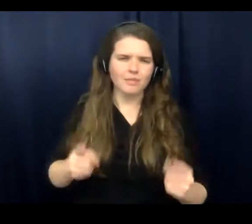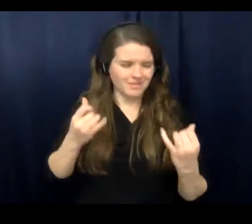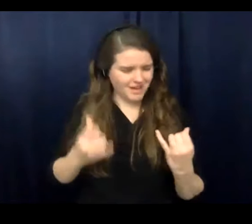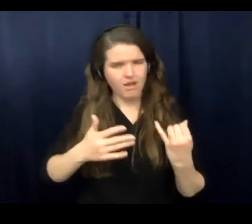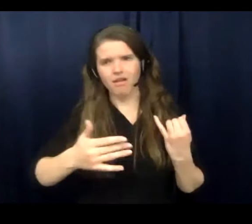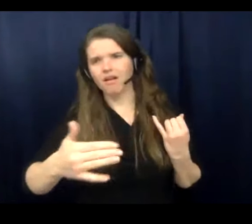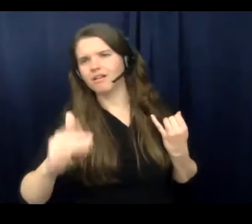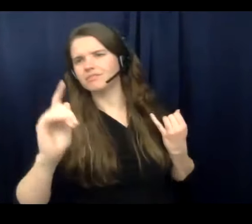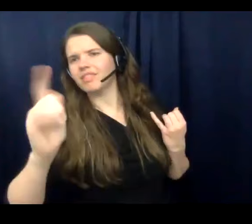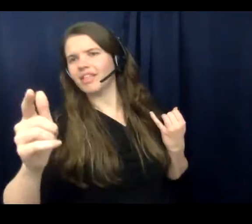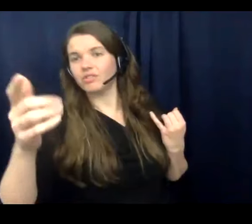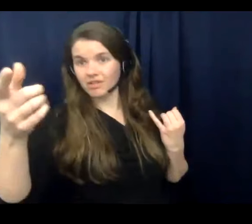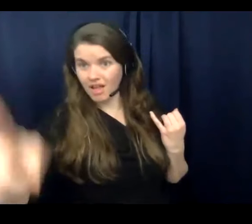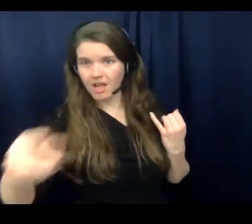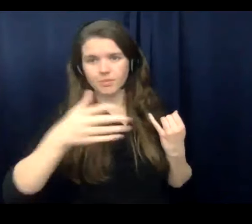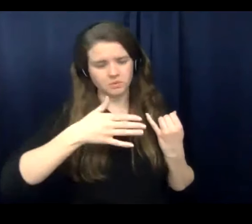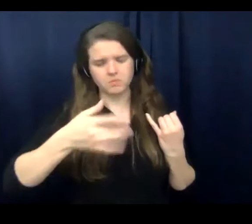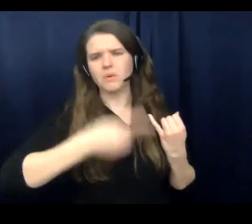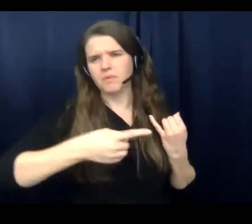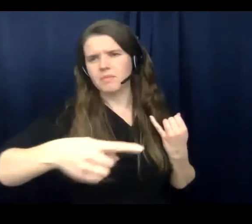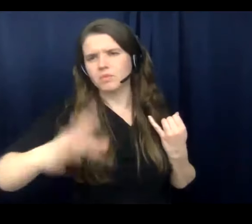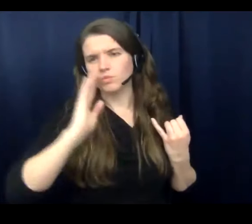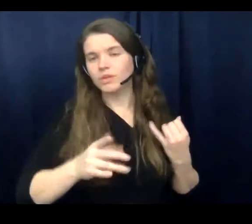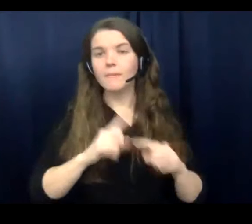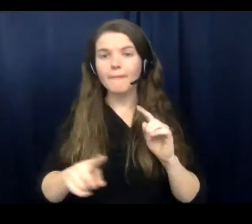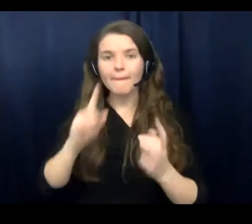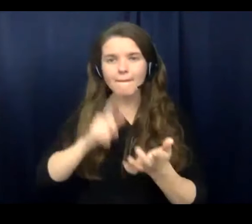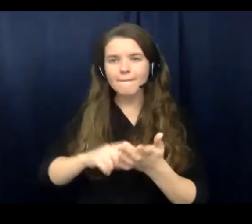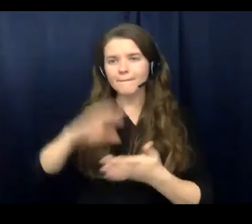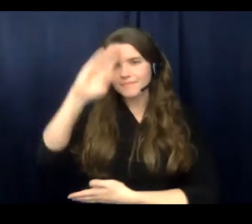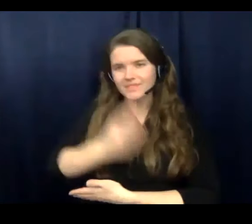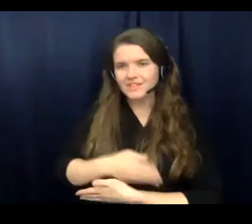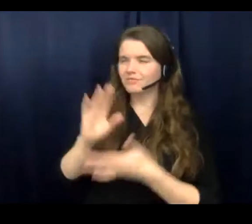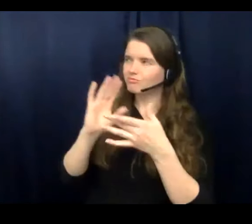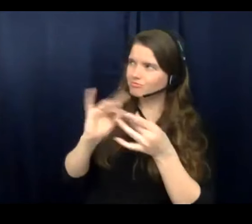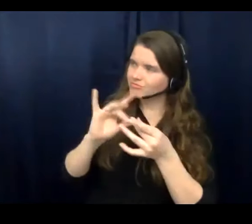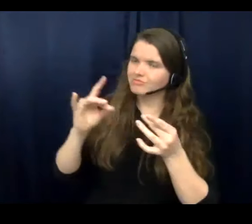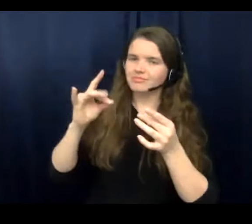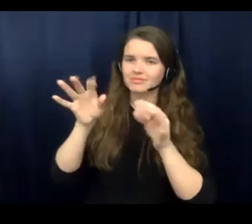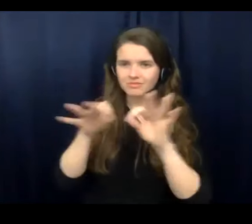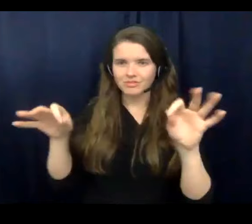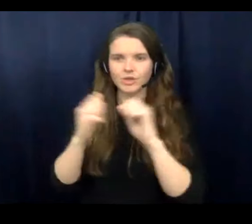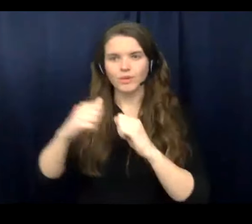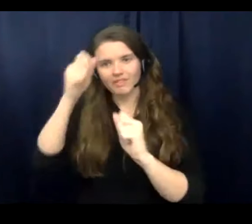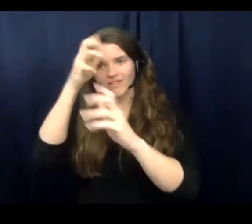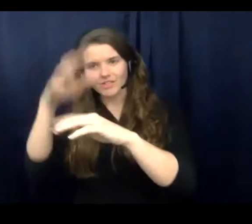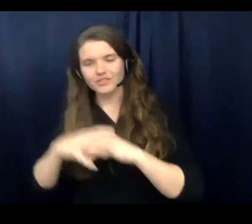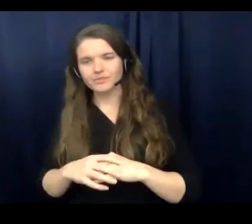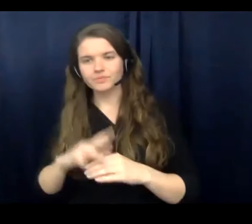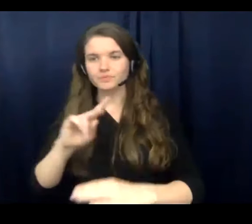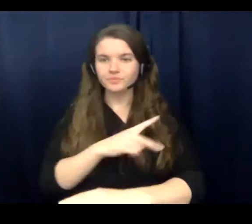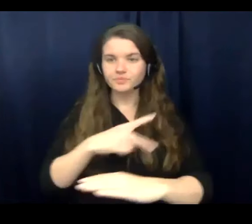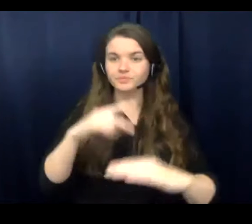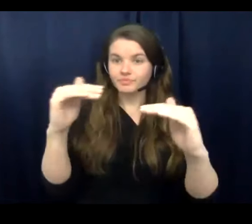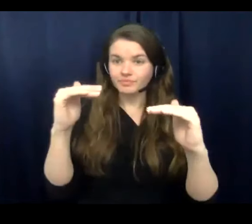happen. And you recognize the Son rehearses this decree with the Father. The Psalm then goes on to say that King Jesus will break